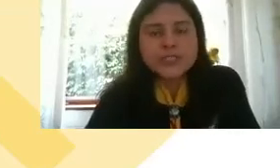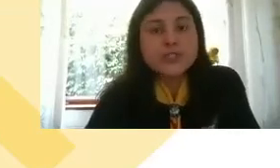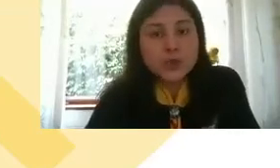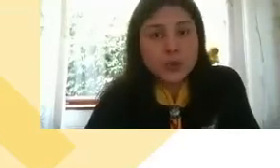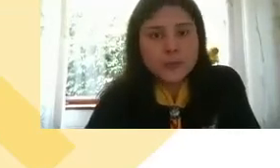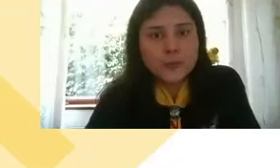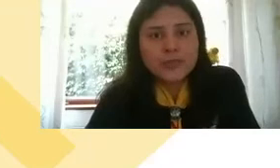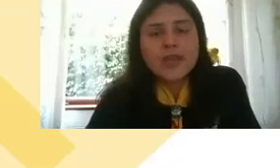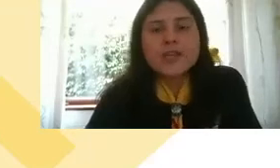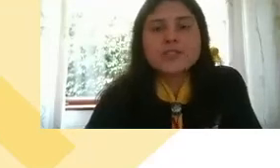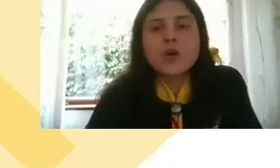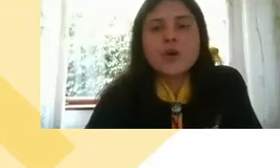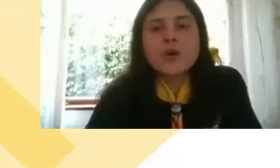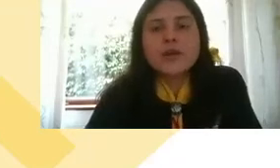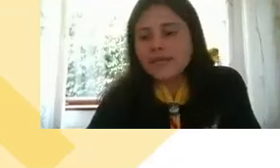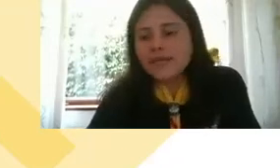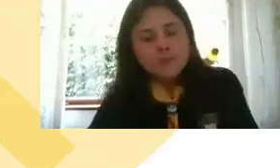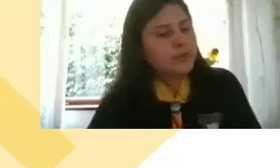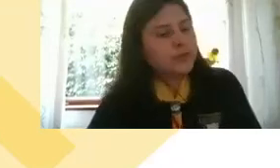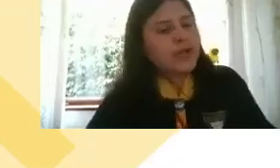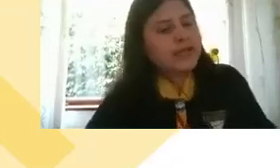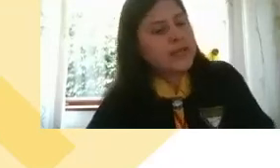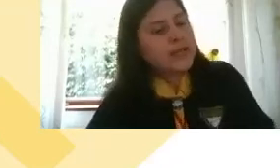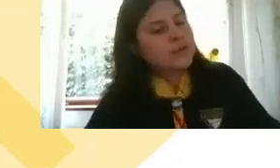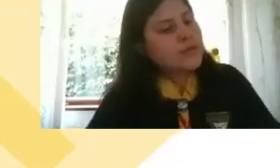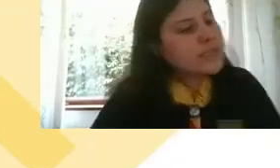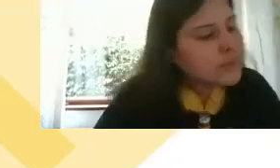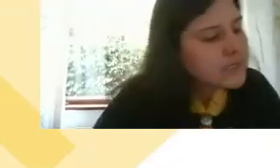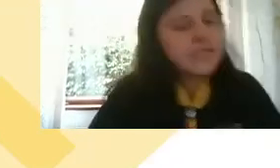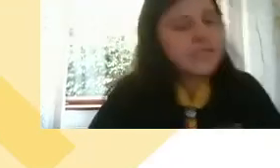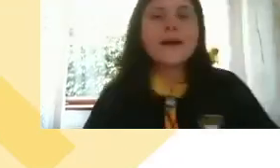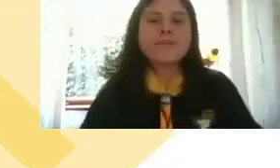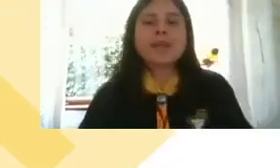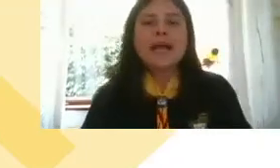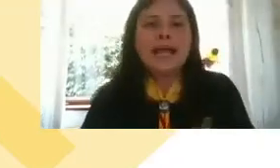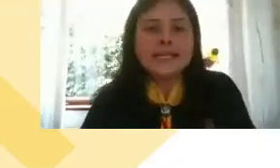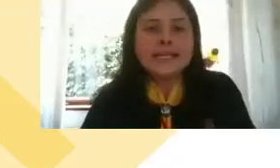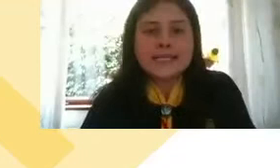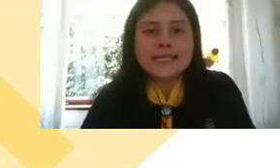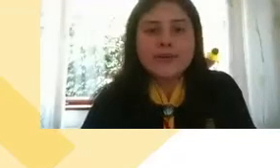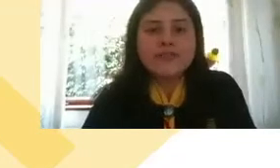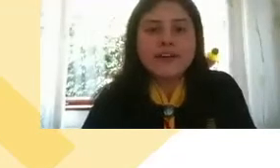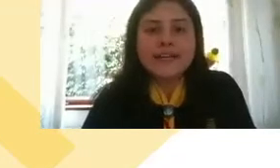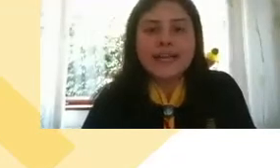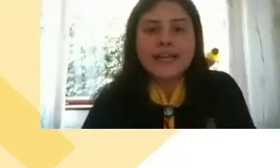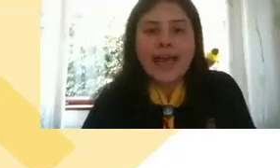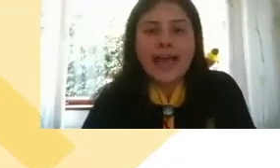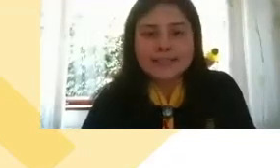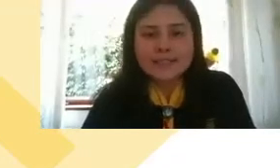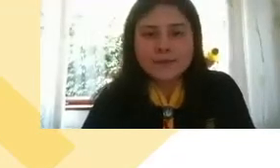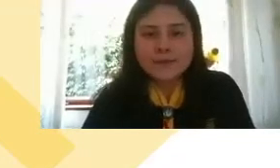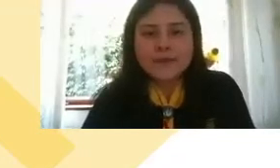turtle, and zoo. So what we can try now, let me see what time is it. Yeah, let's see if we can find